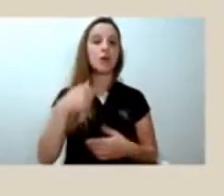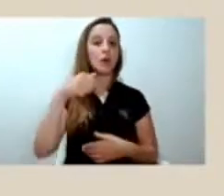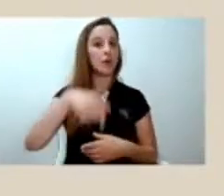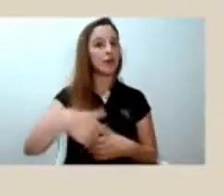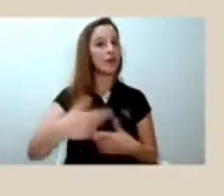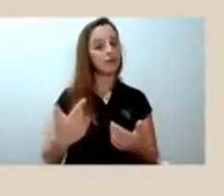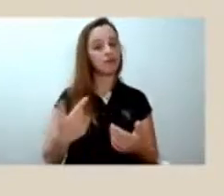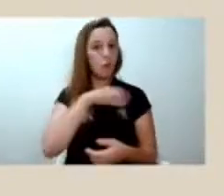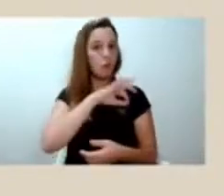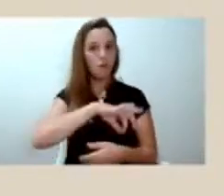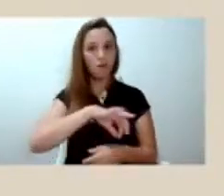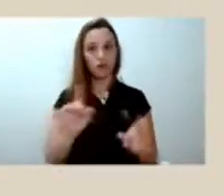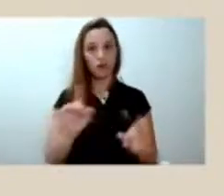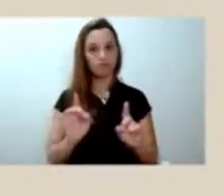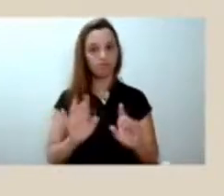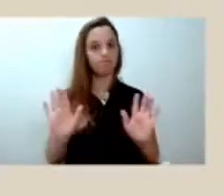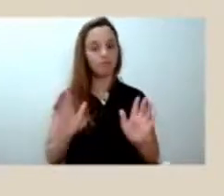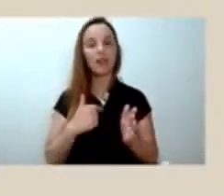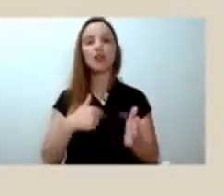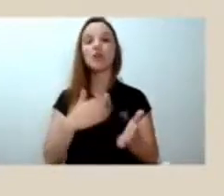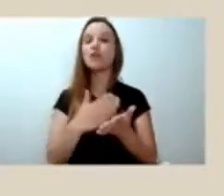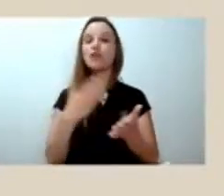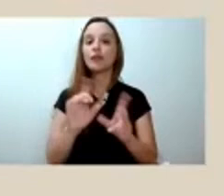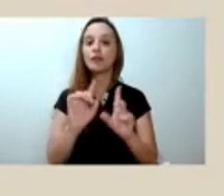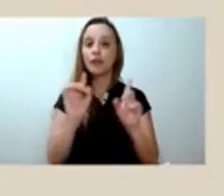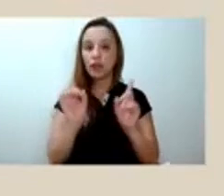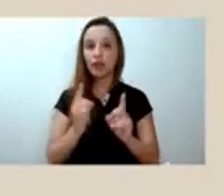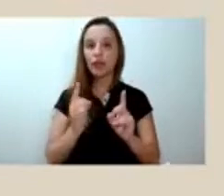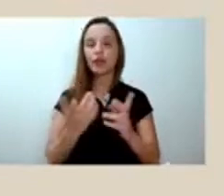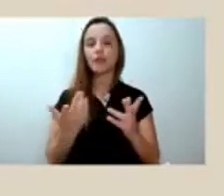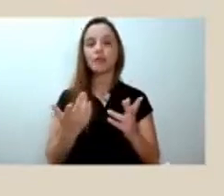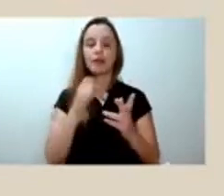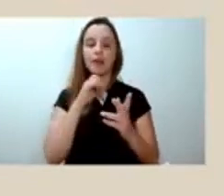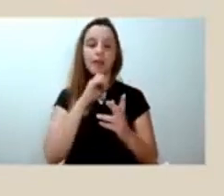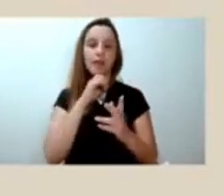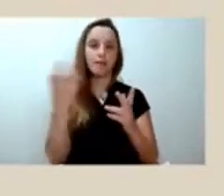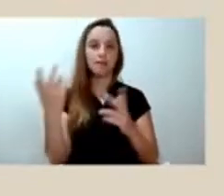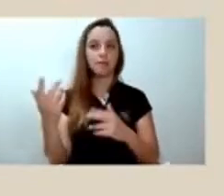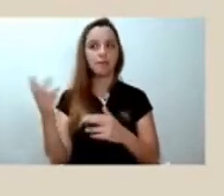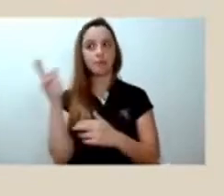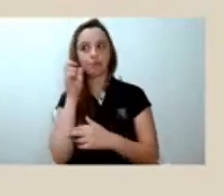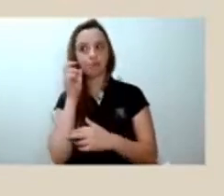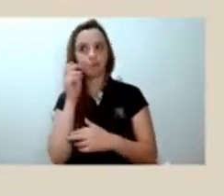translator. So I'll just briefly convey the messages to English that she'll be telling us about.